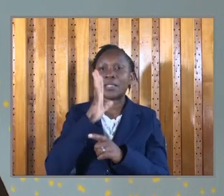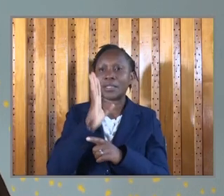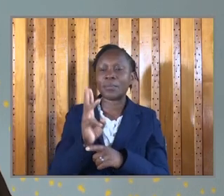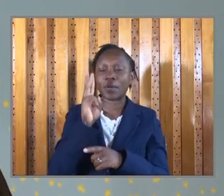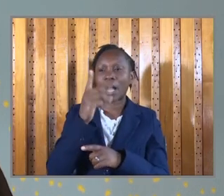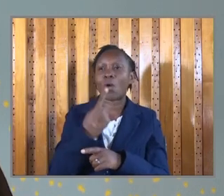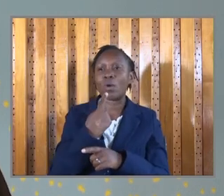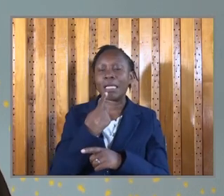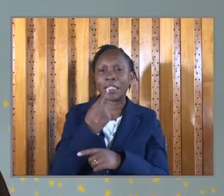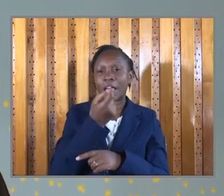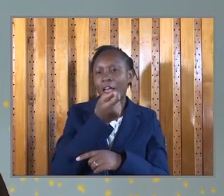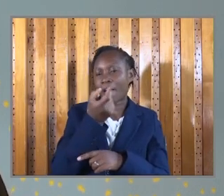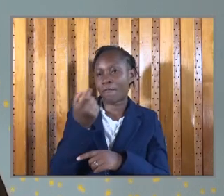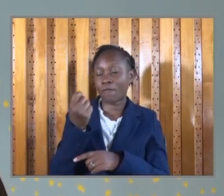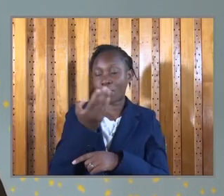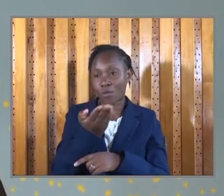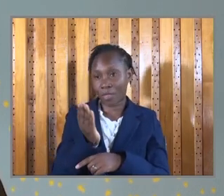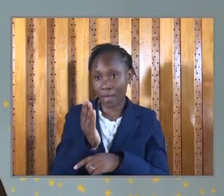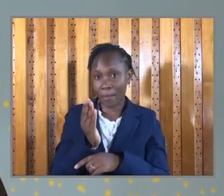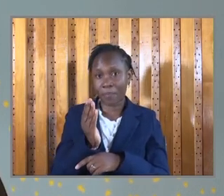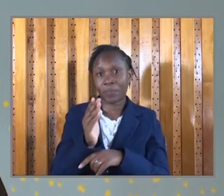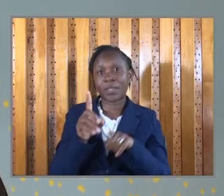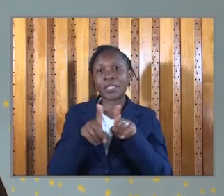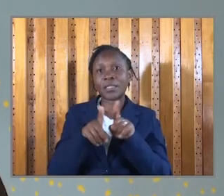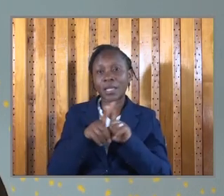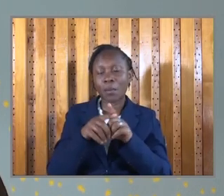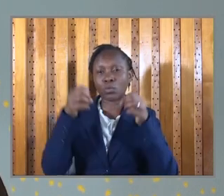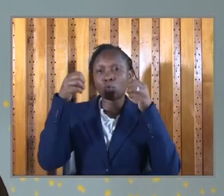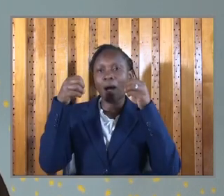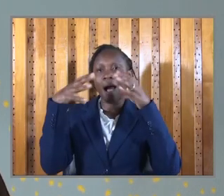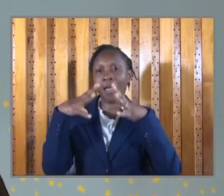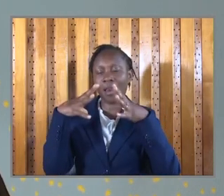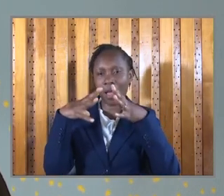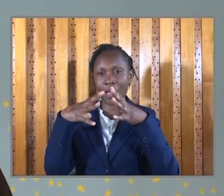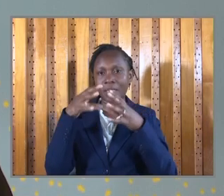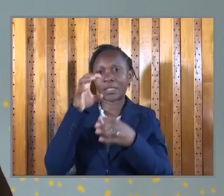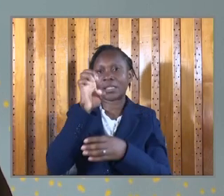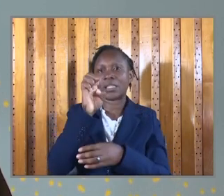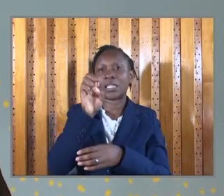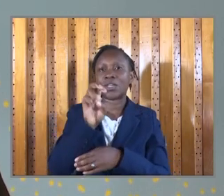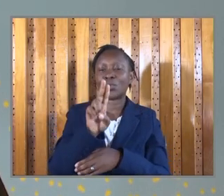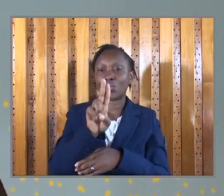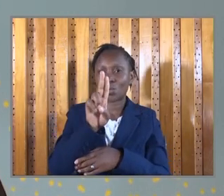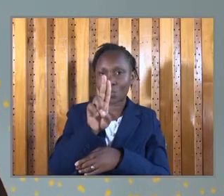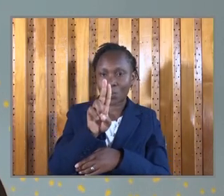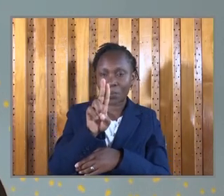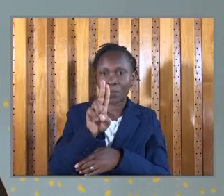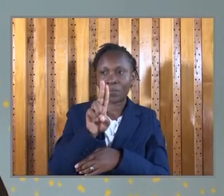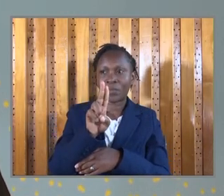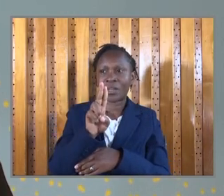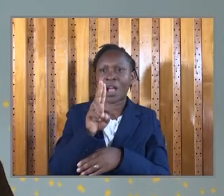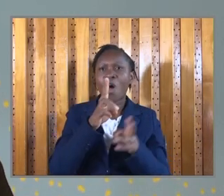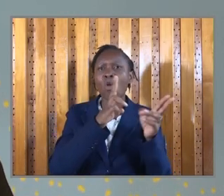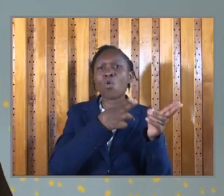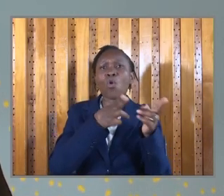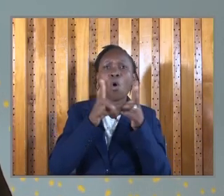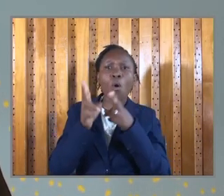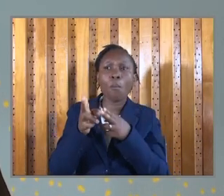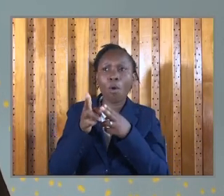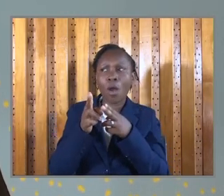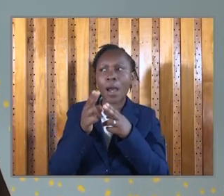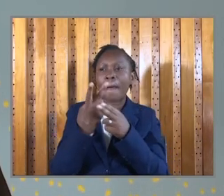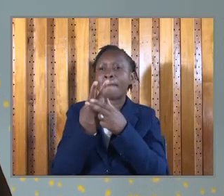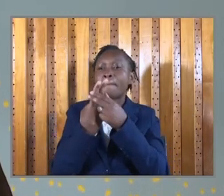them. And just to highlight the fact that the EU actually is not just an ordinary partner for the University